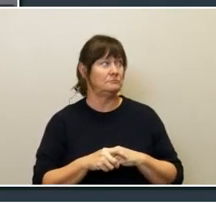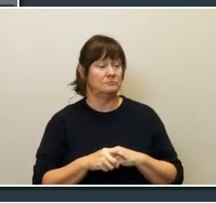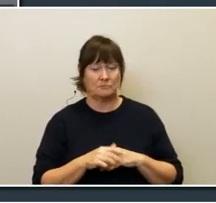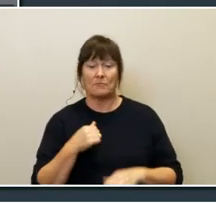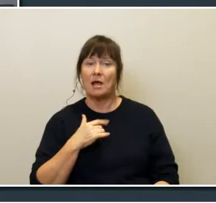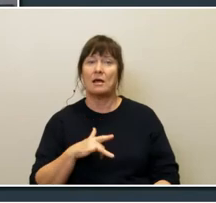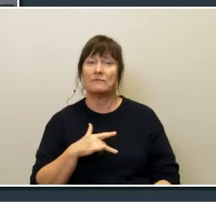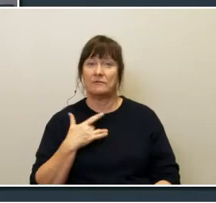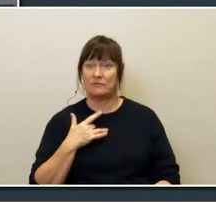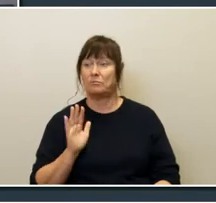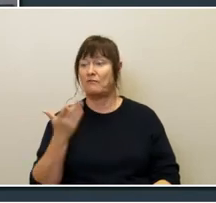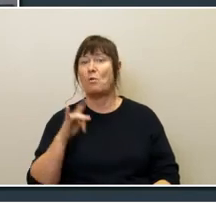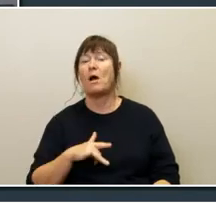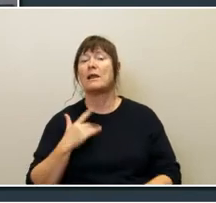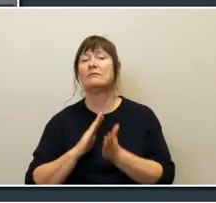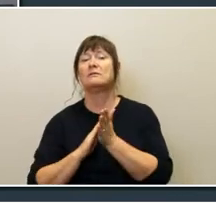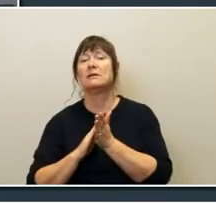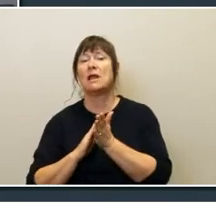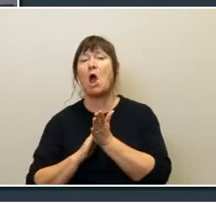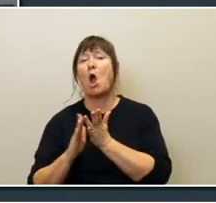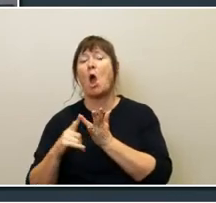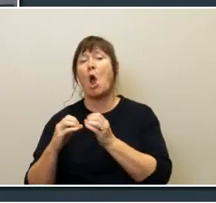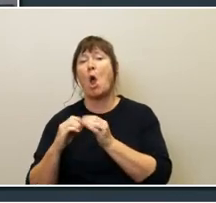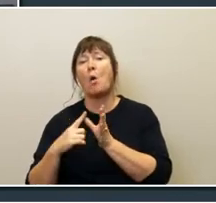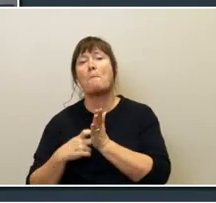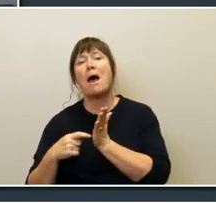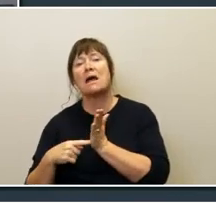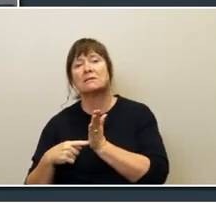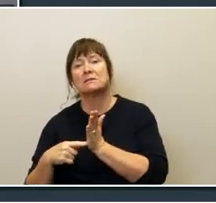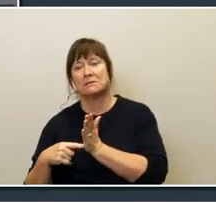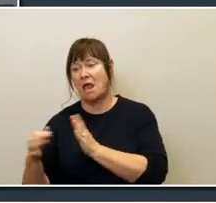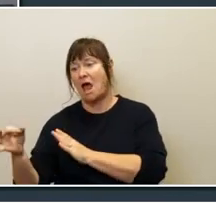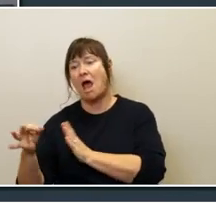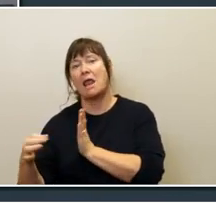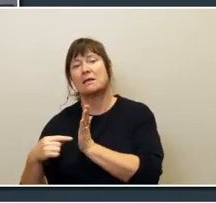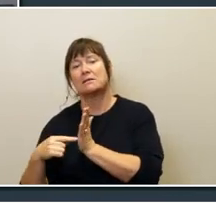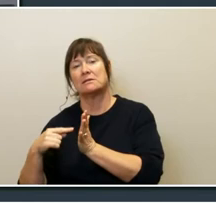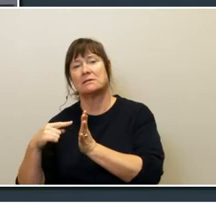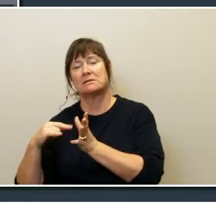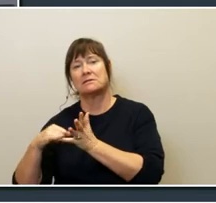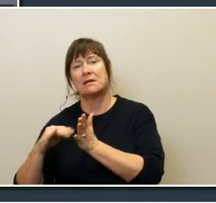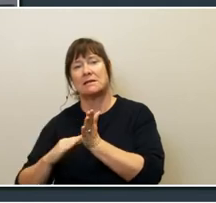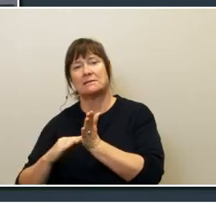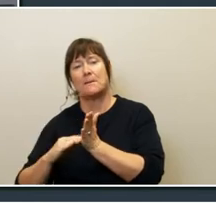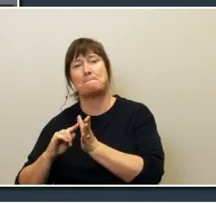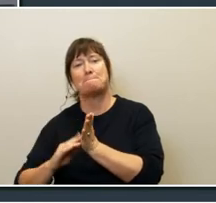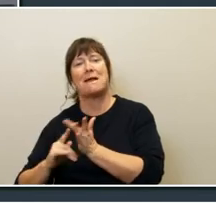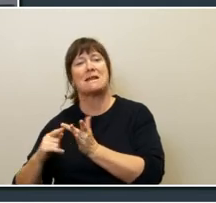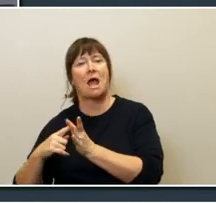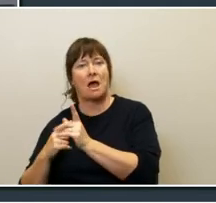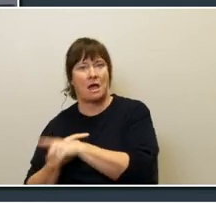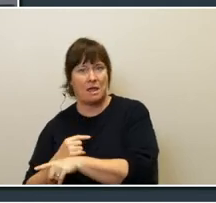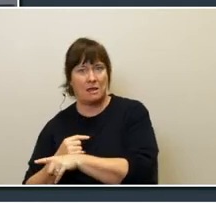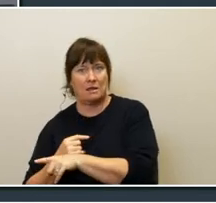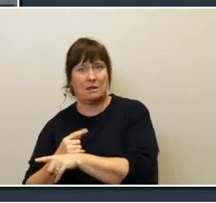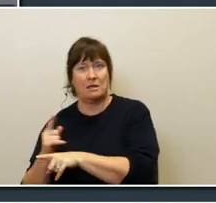I have lived in Hobart, Tasmania for many years, near Cremorne on the eastern shore of the Derwent. Part of my property contained